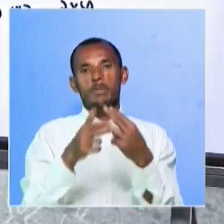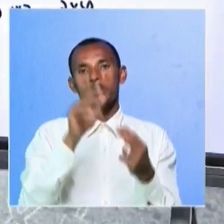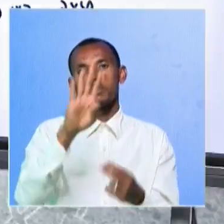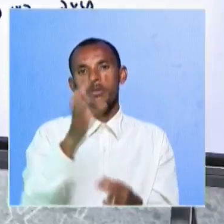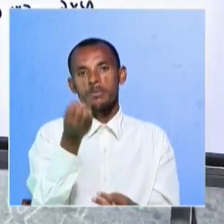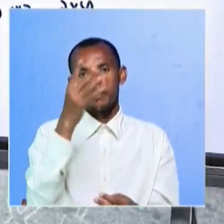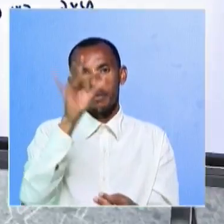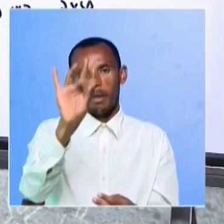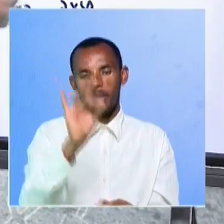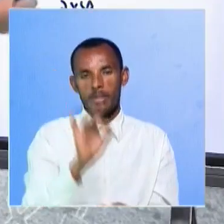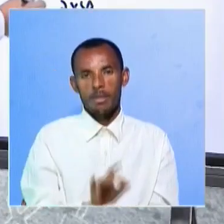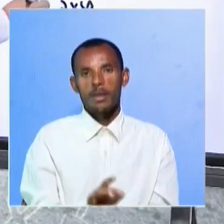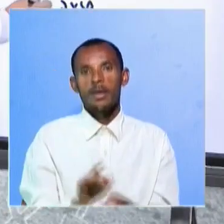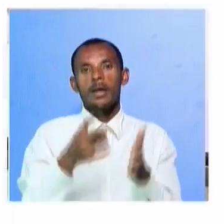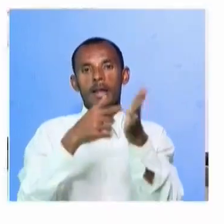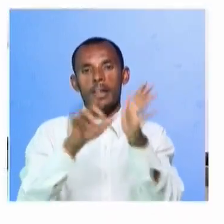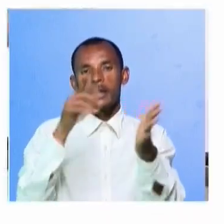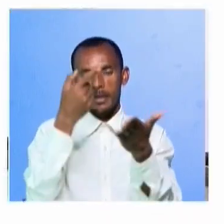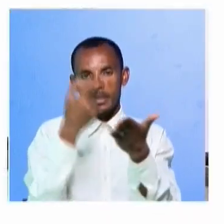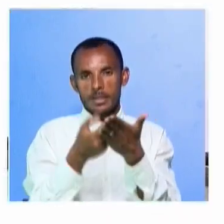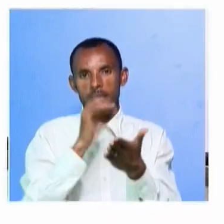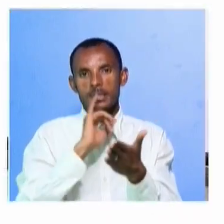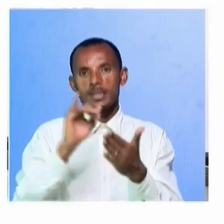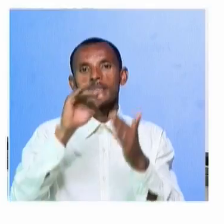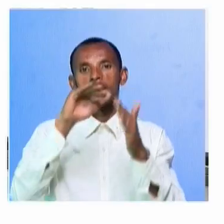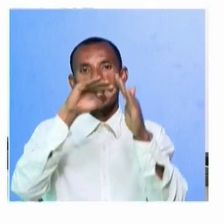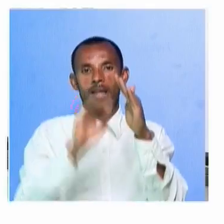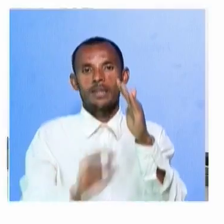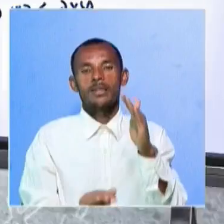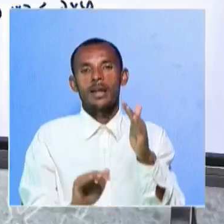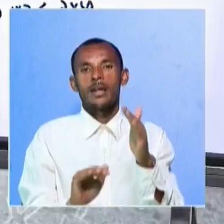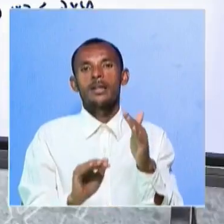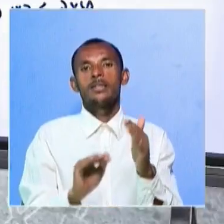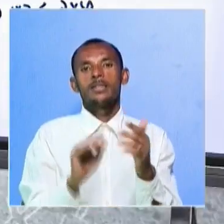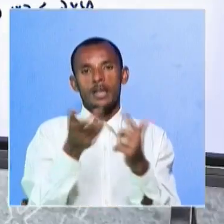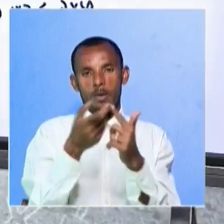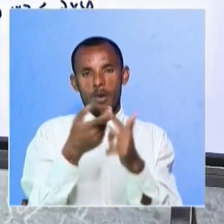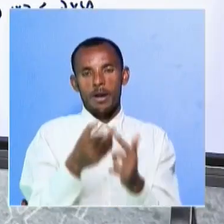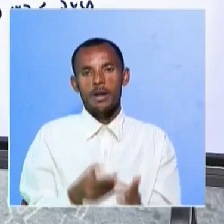is 8, clearly this is less, okay? So